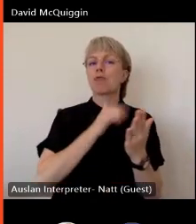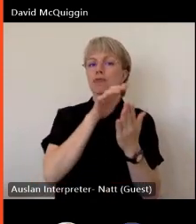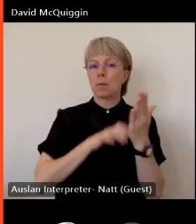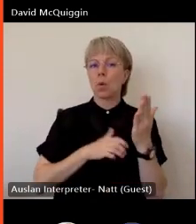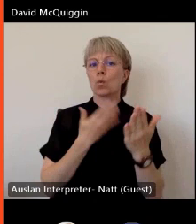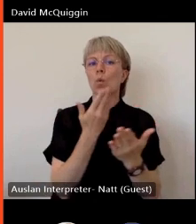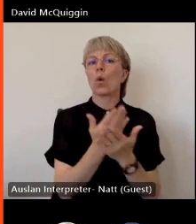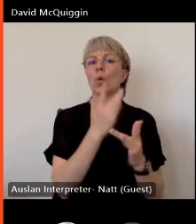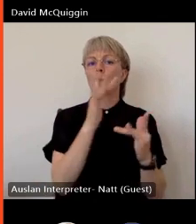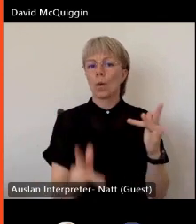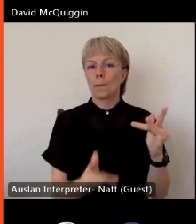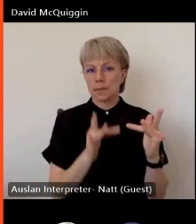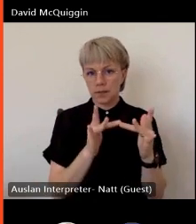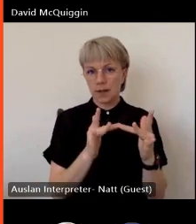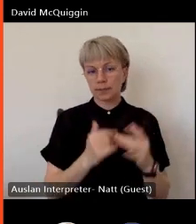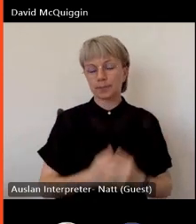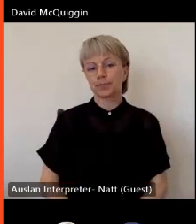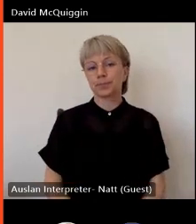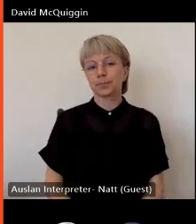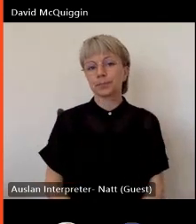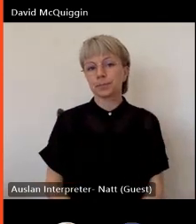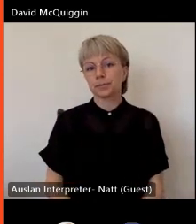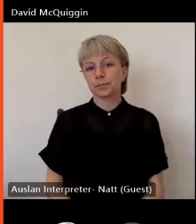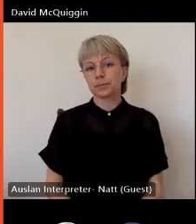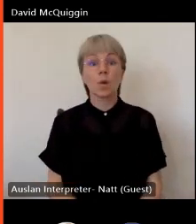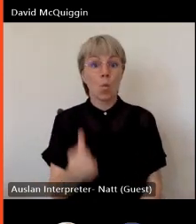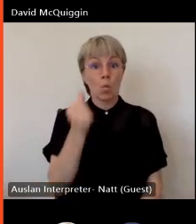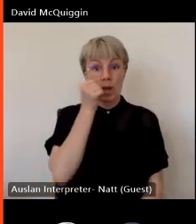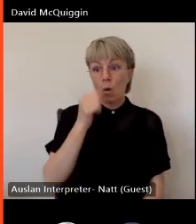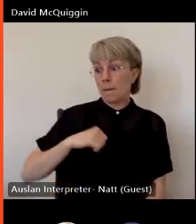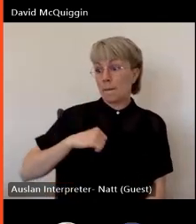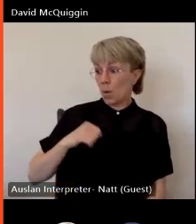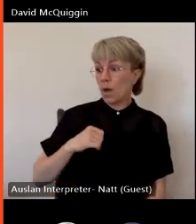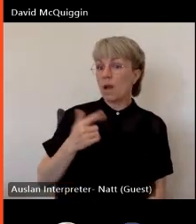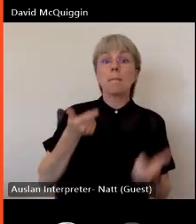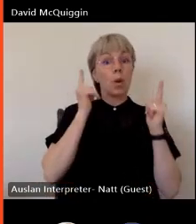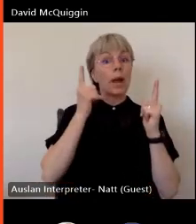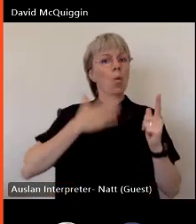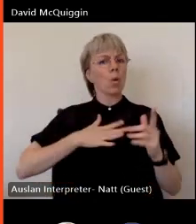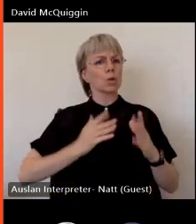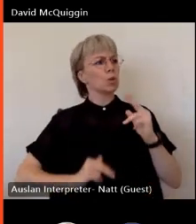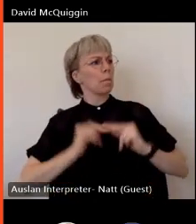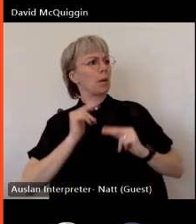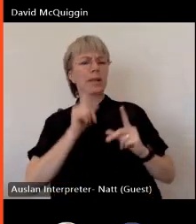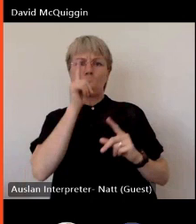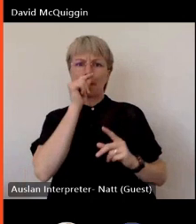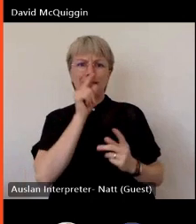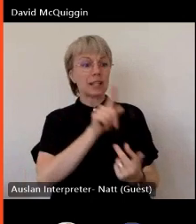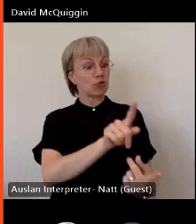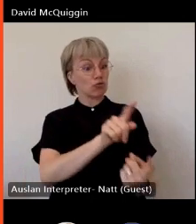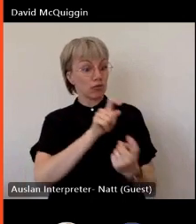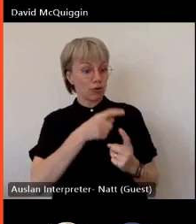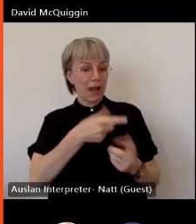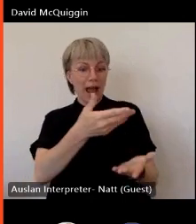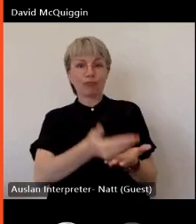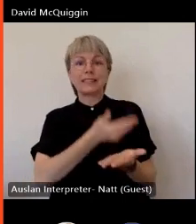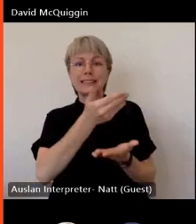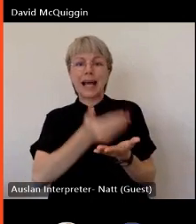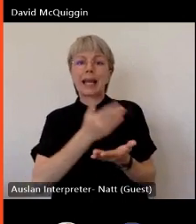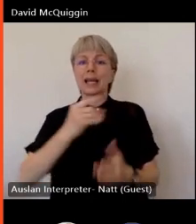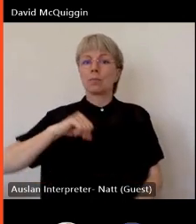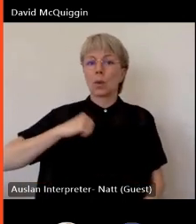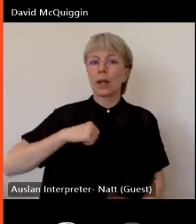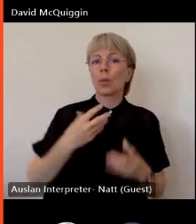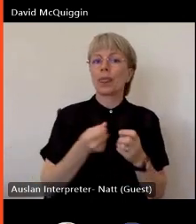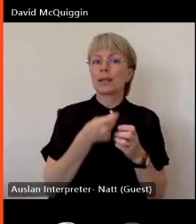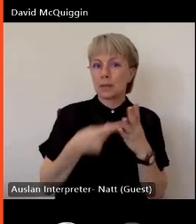website. We know that employers are wanting to build their capacity to recruit and retain employees with disability and